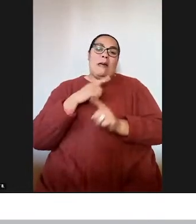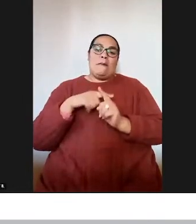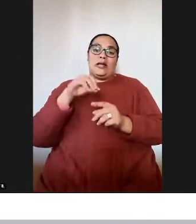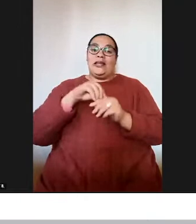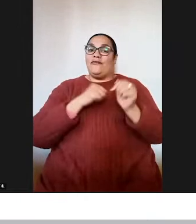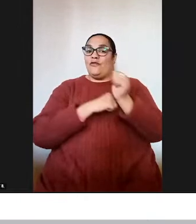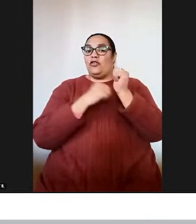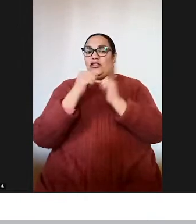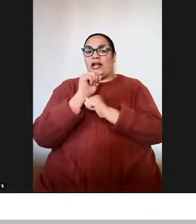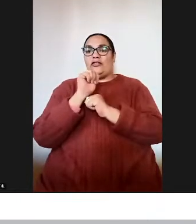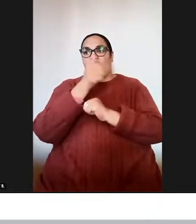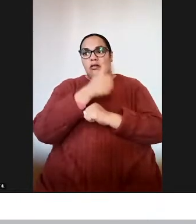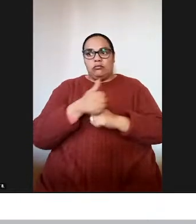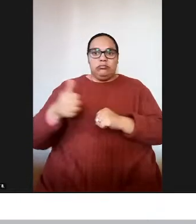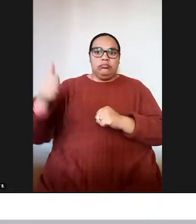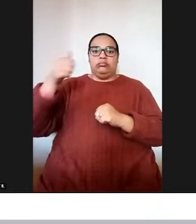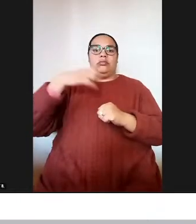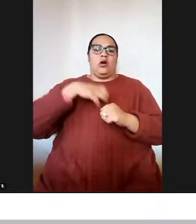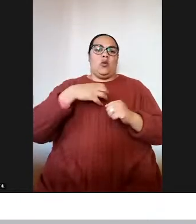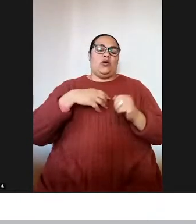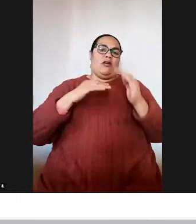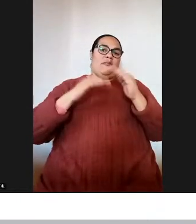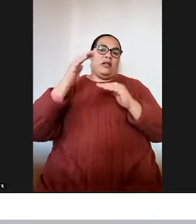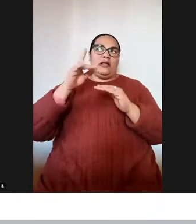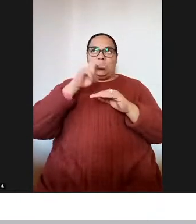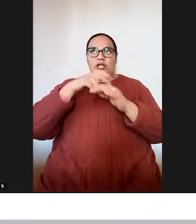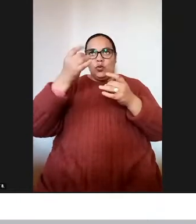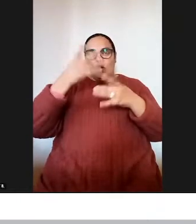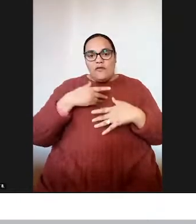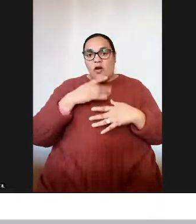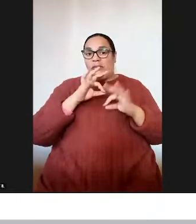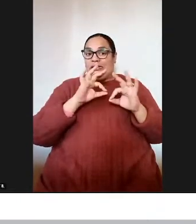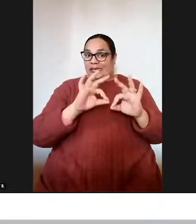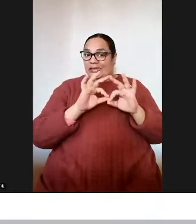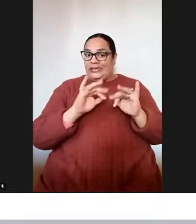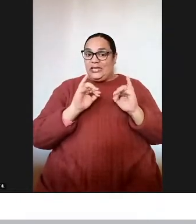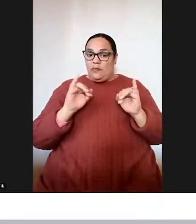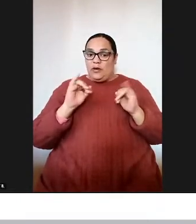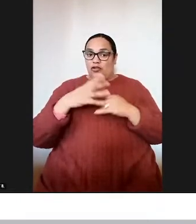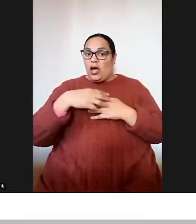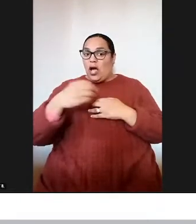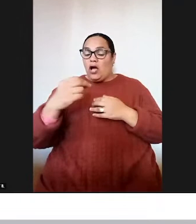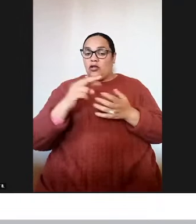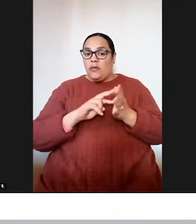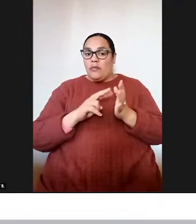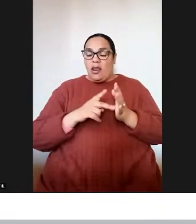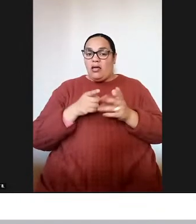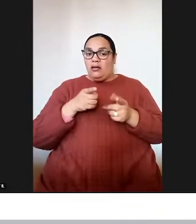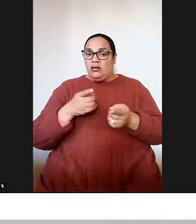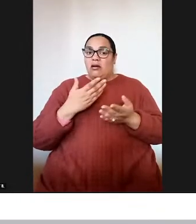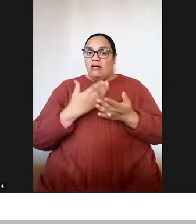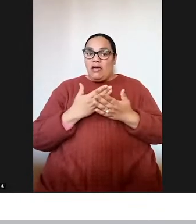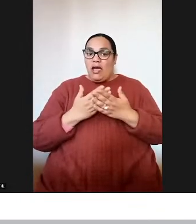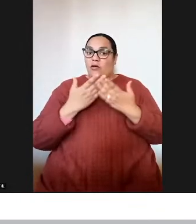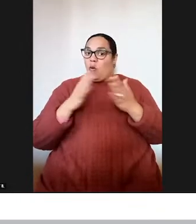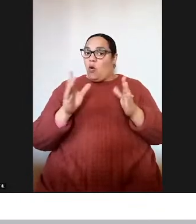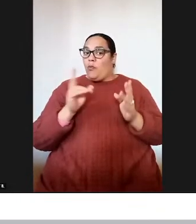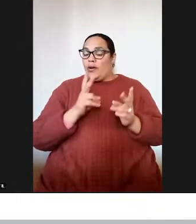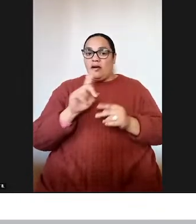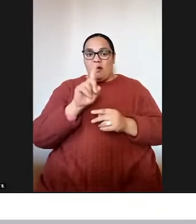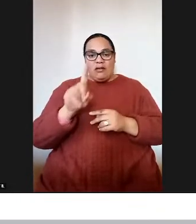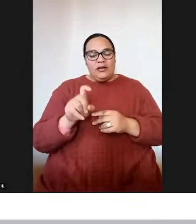as the custodian of the building must indicate whether that emergency escape route can be reopened. There